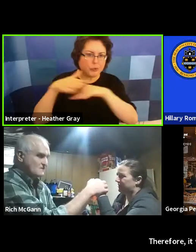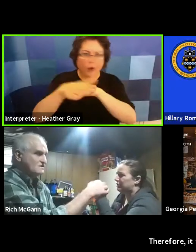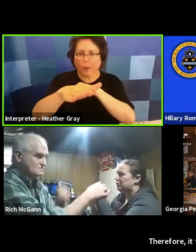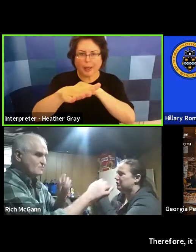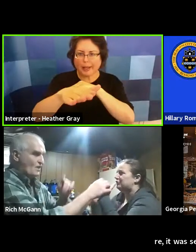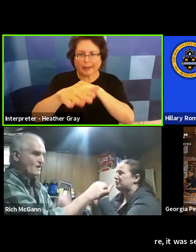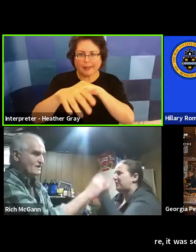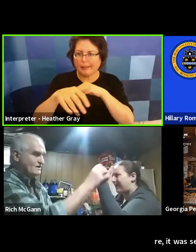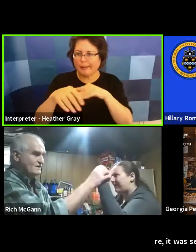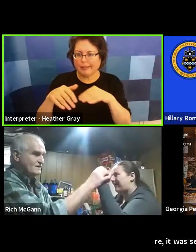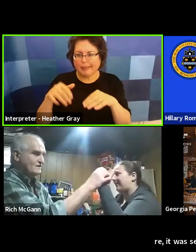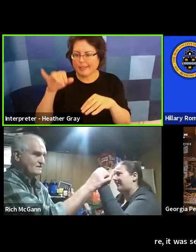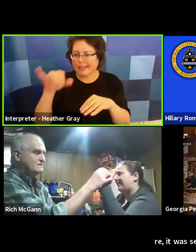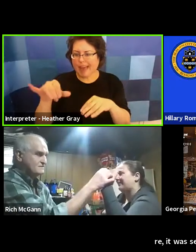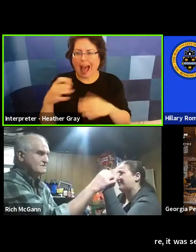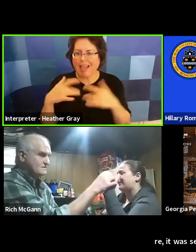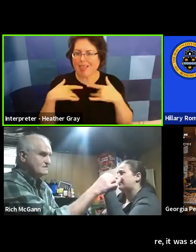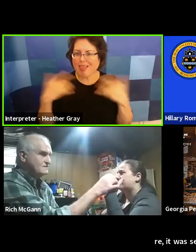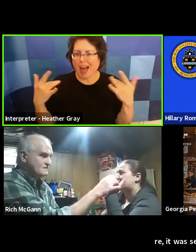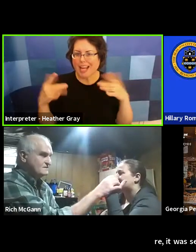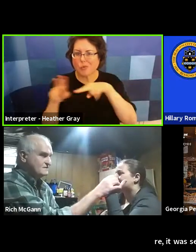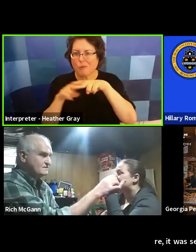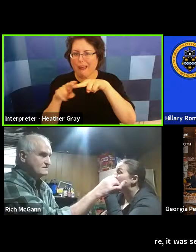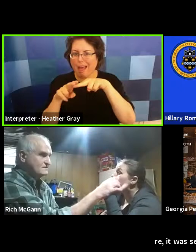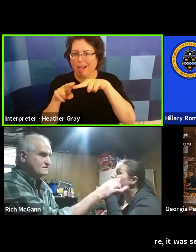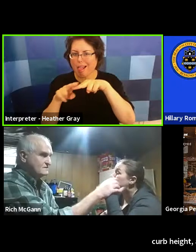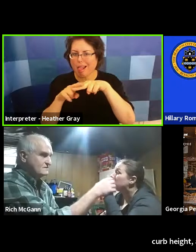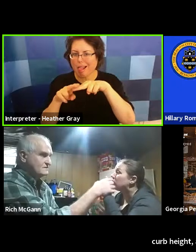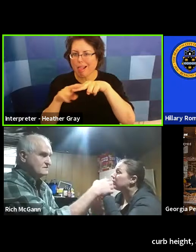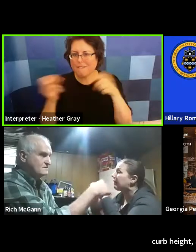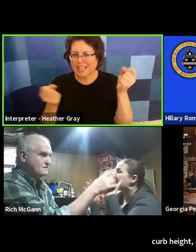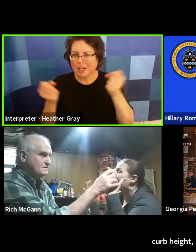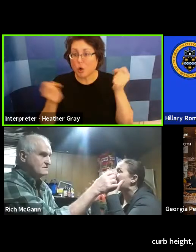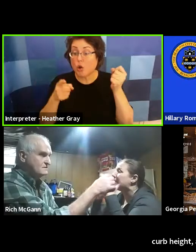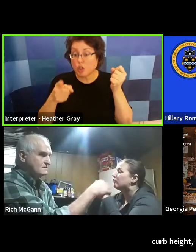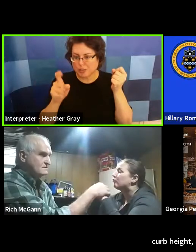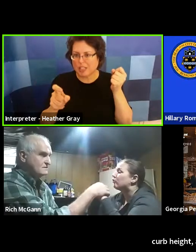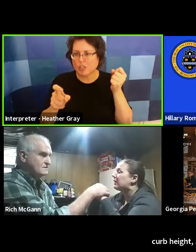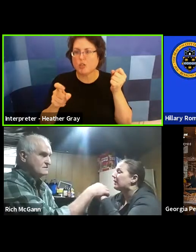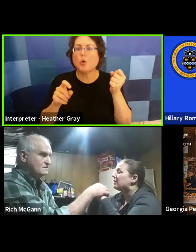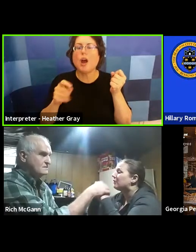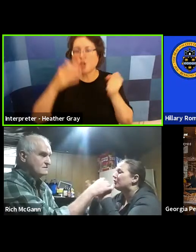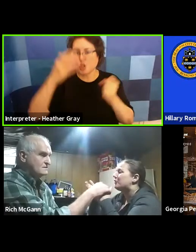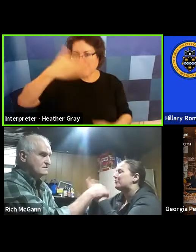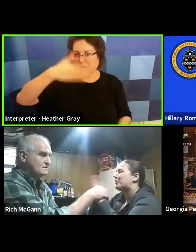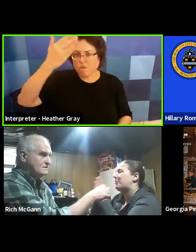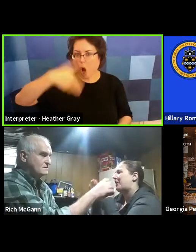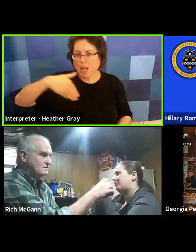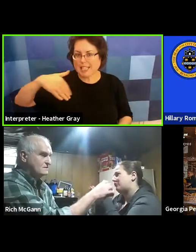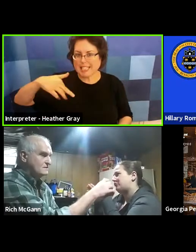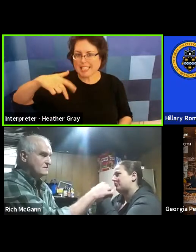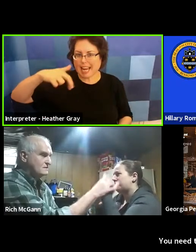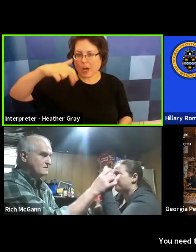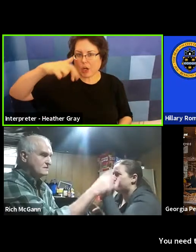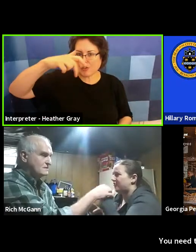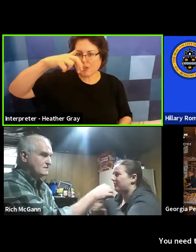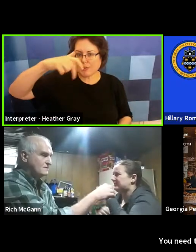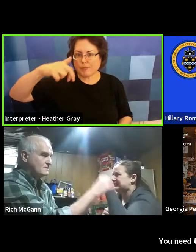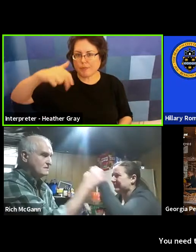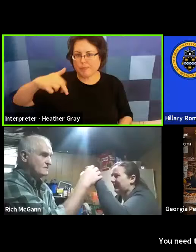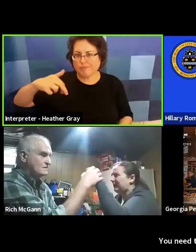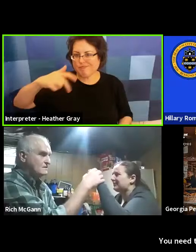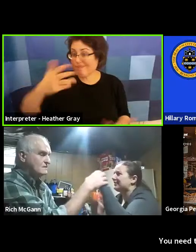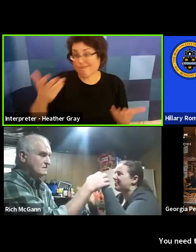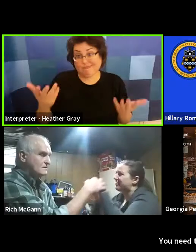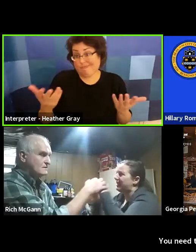onto the current light rail vehicles, you need to use the front stairs, which creates barriers